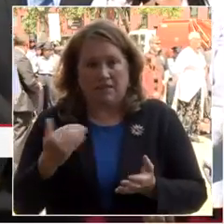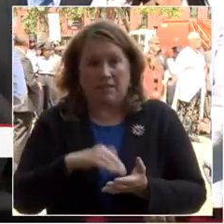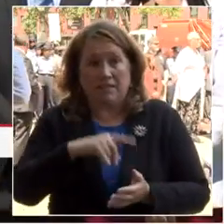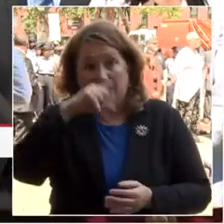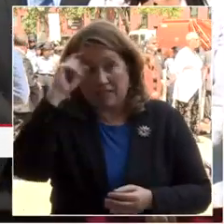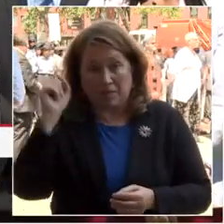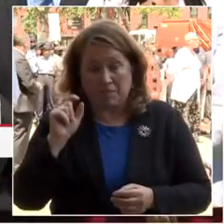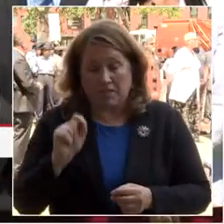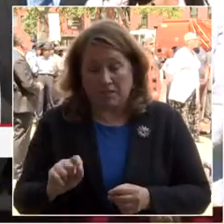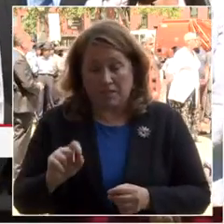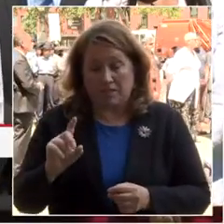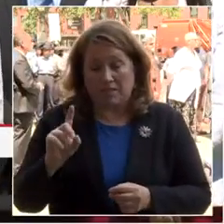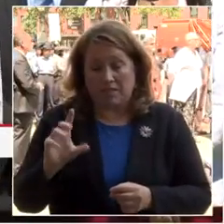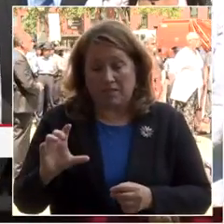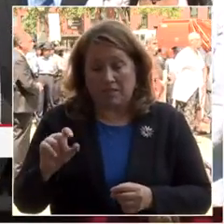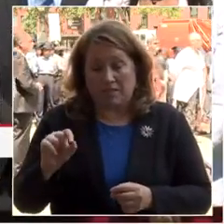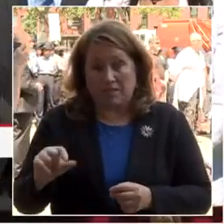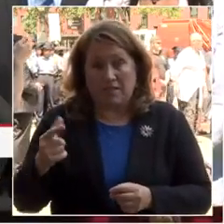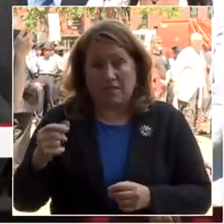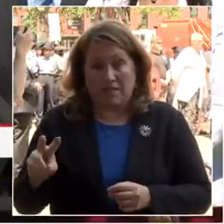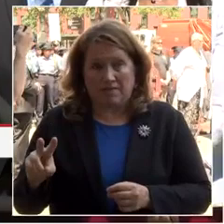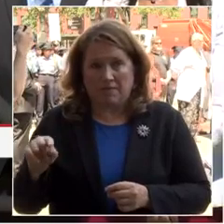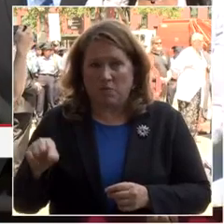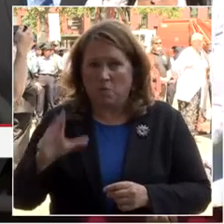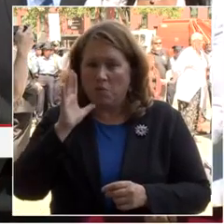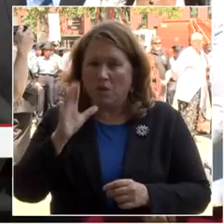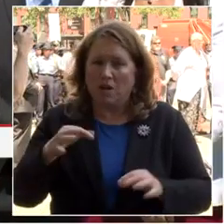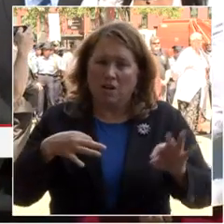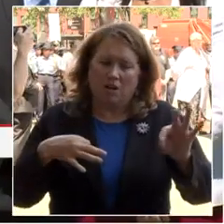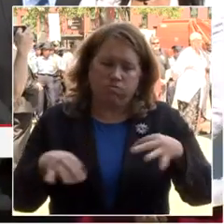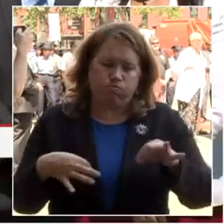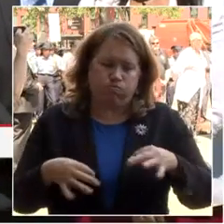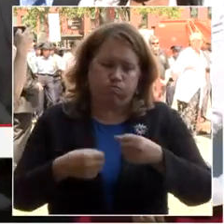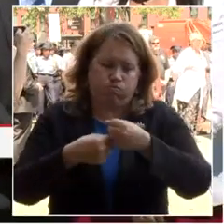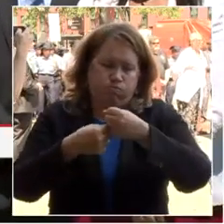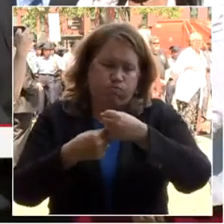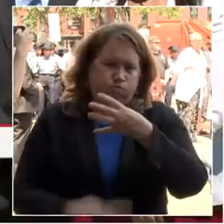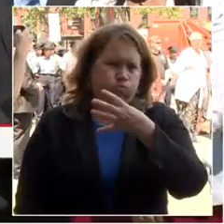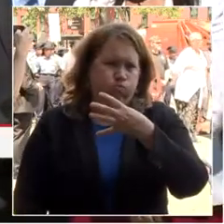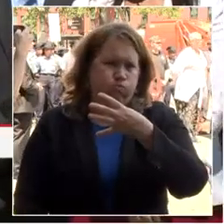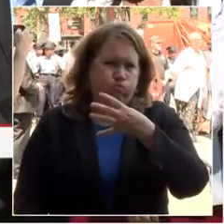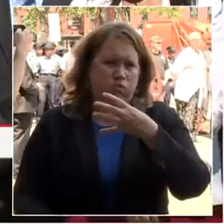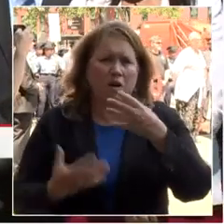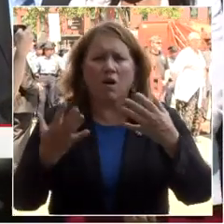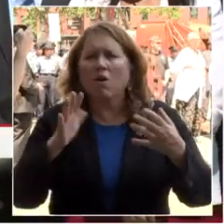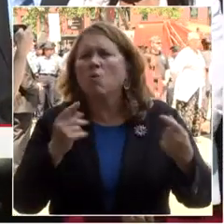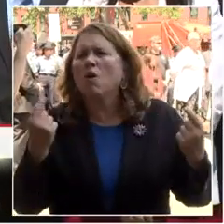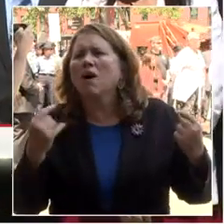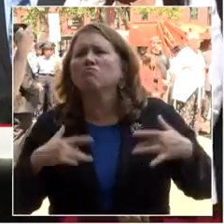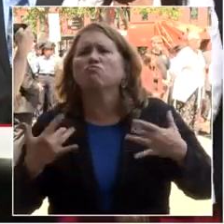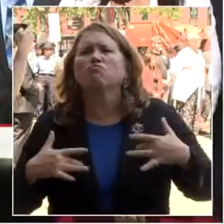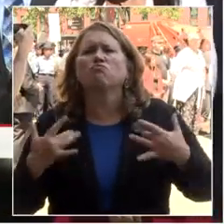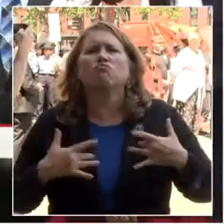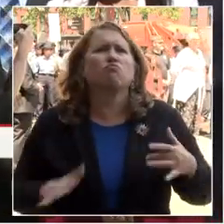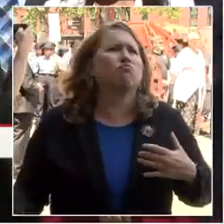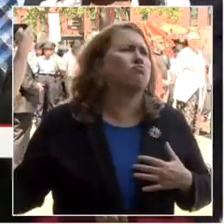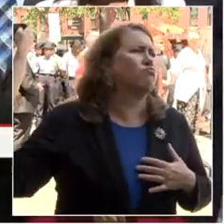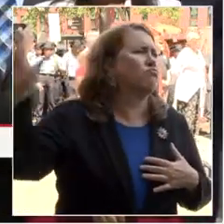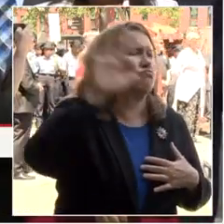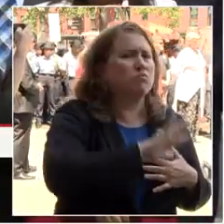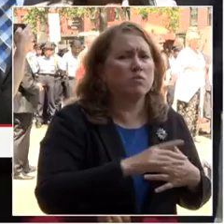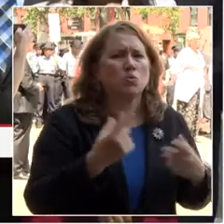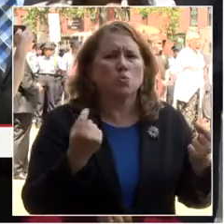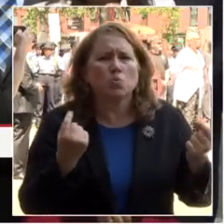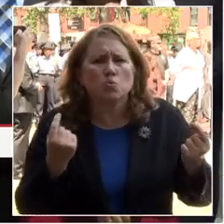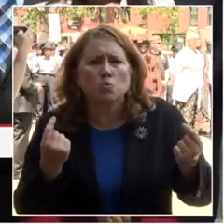Summer.dc.gov will explain all of the events happening that are supported by DC government agencies. The tips that you